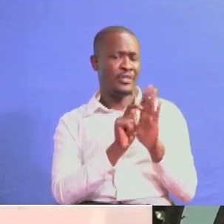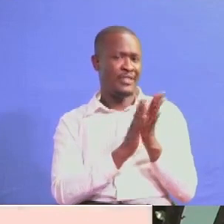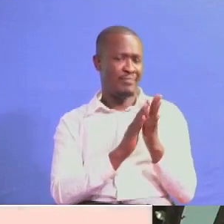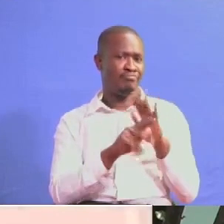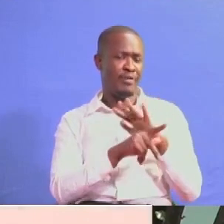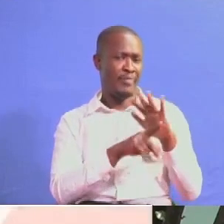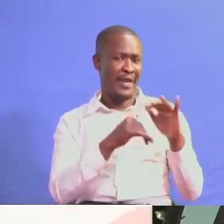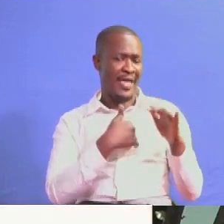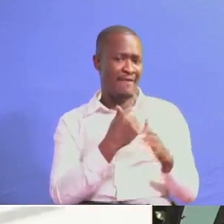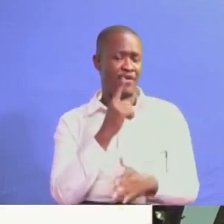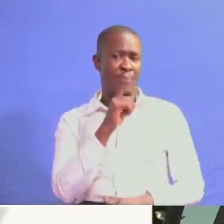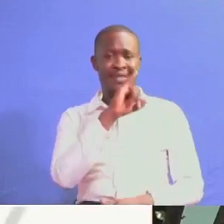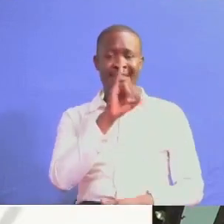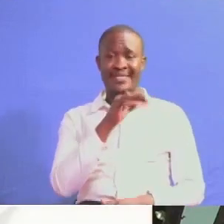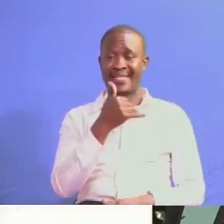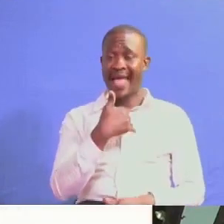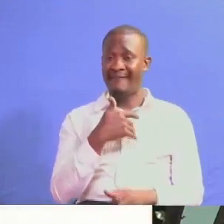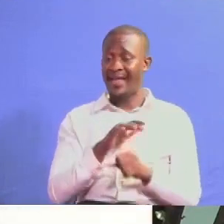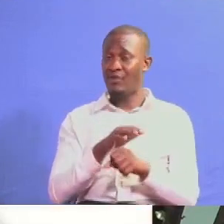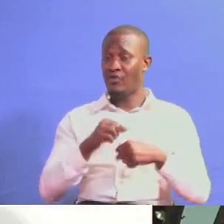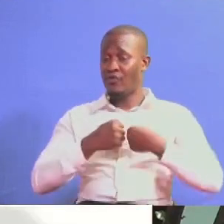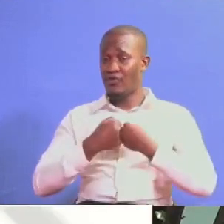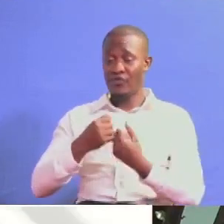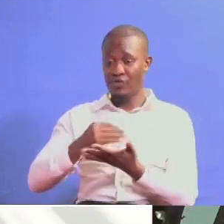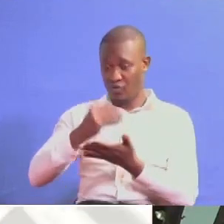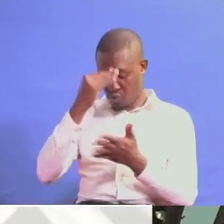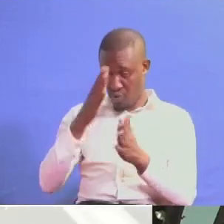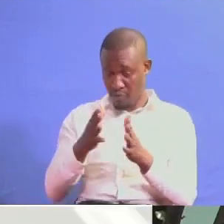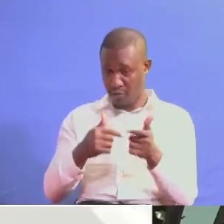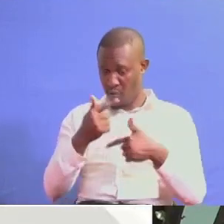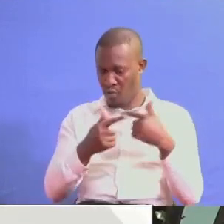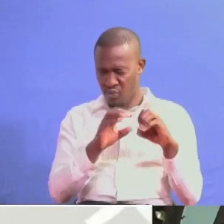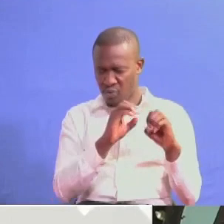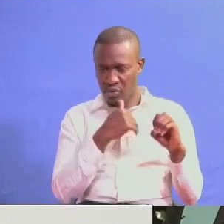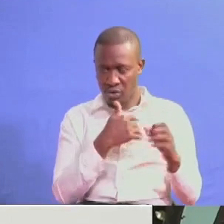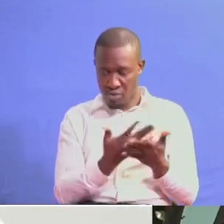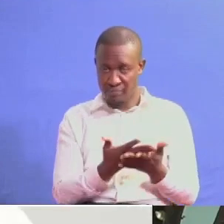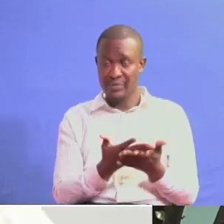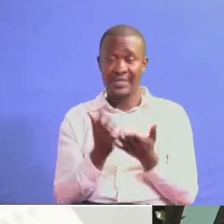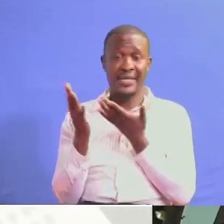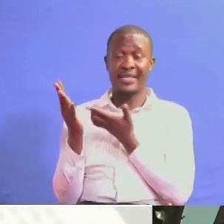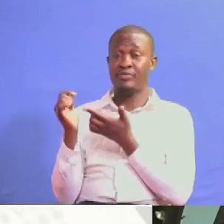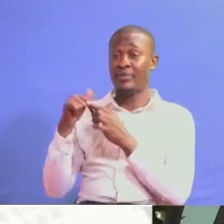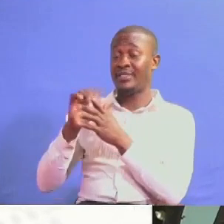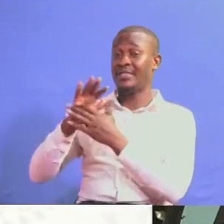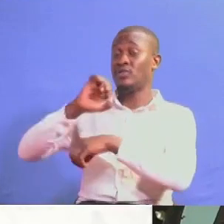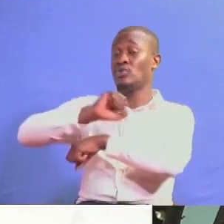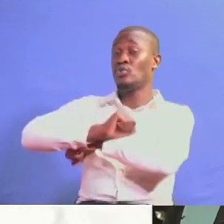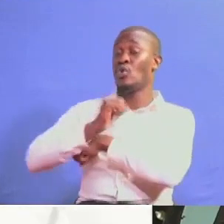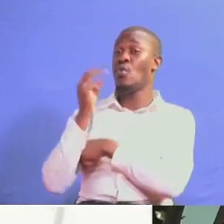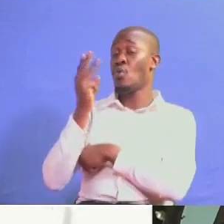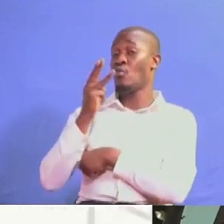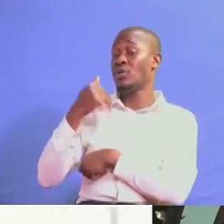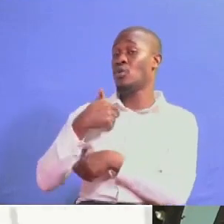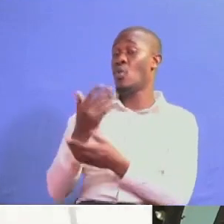Secondary School is among the schools facing setbacks, and students cannot get back to schools. They will be expected in school on Wednesday or on Thursday